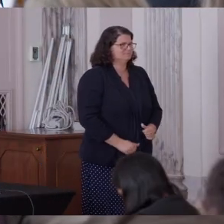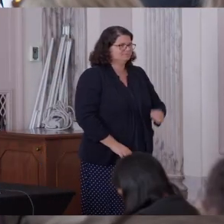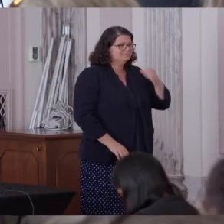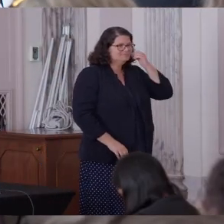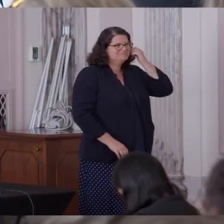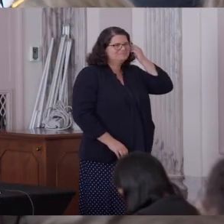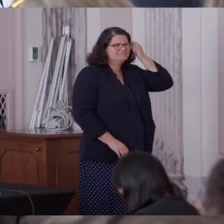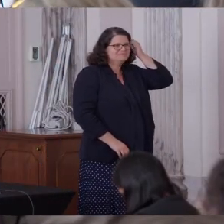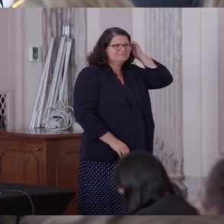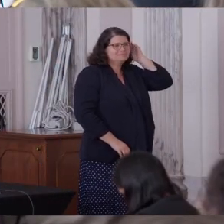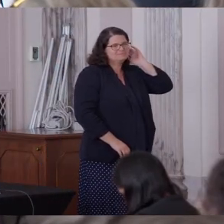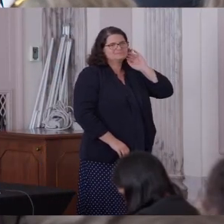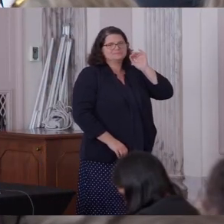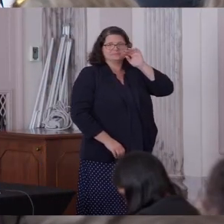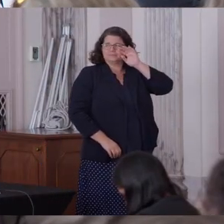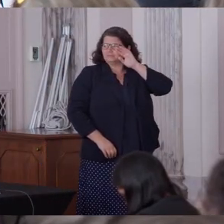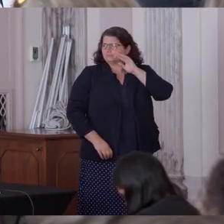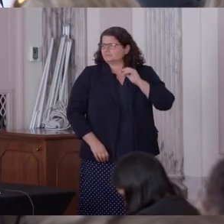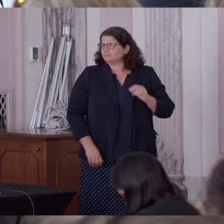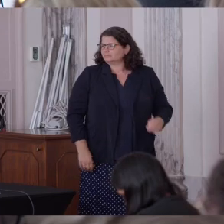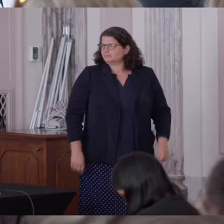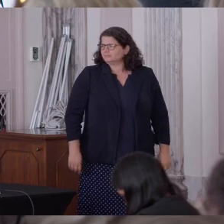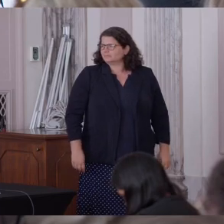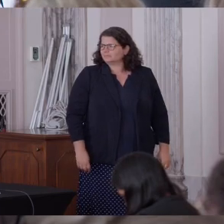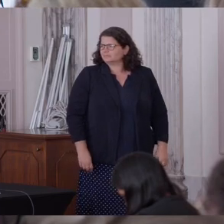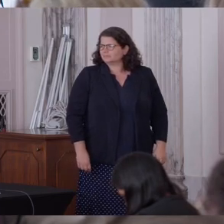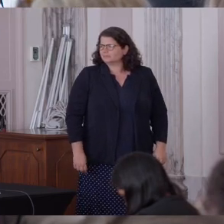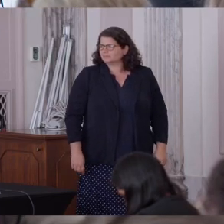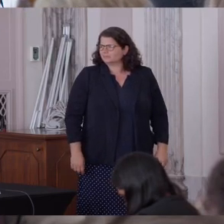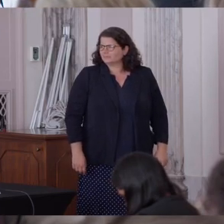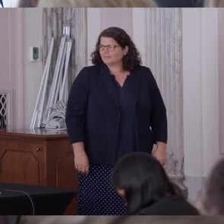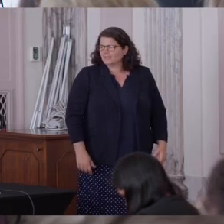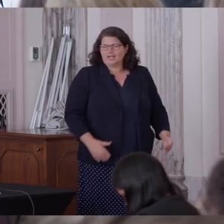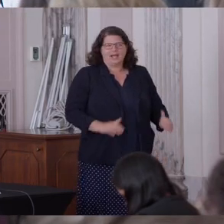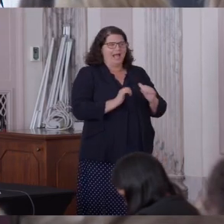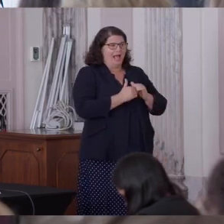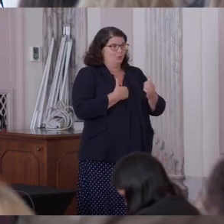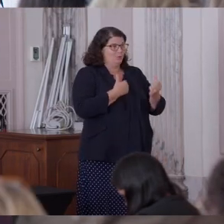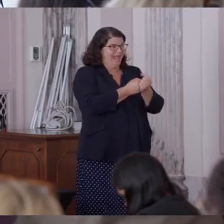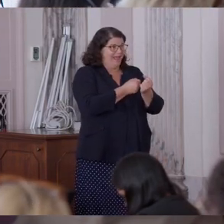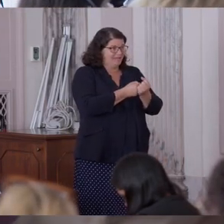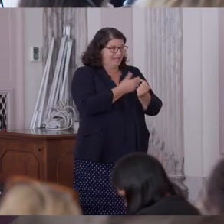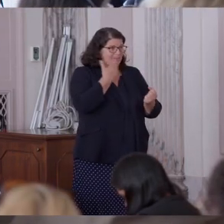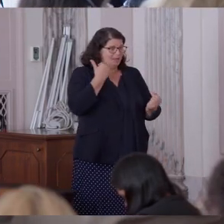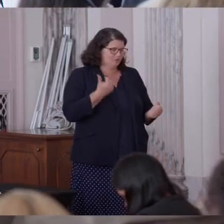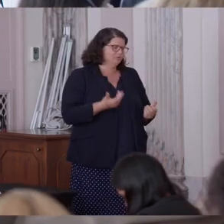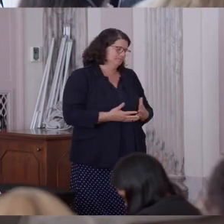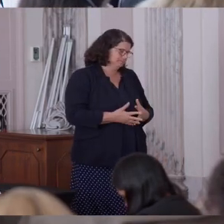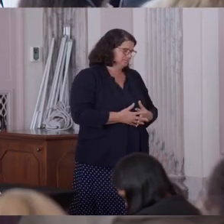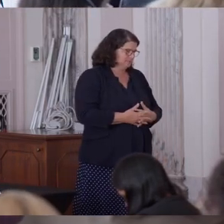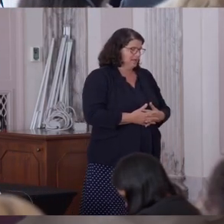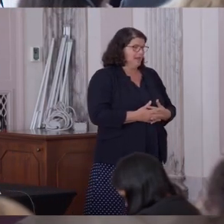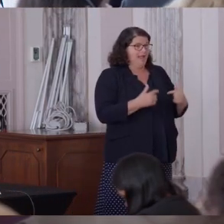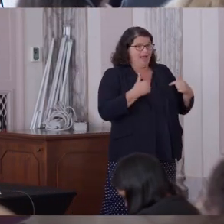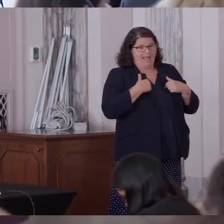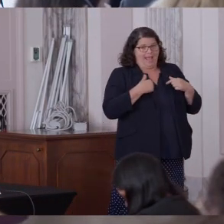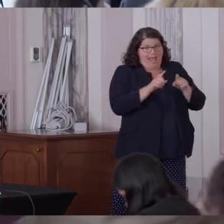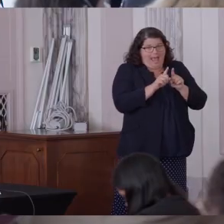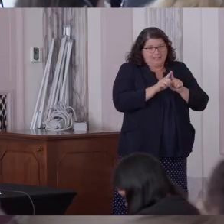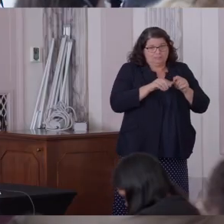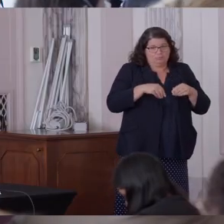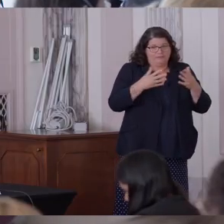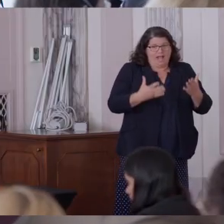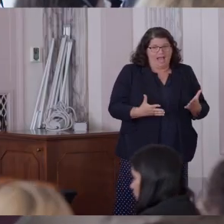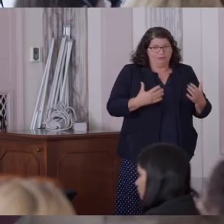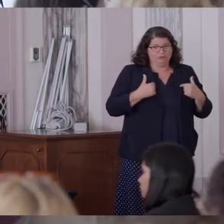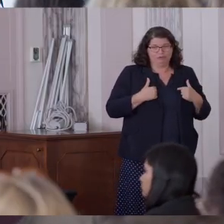How do you advocate, basically? How do we advocate better? So speaking as a provider, we're probably not